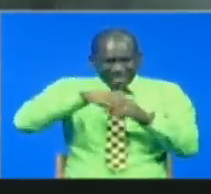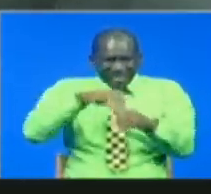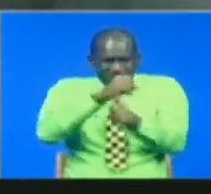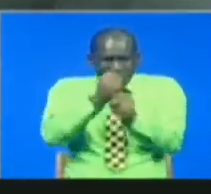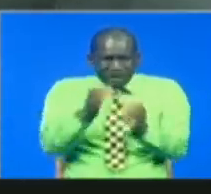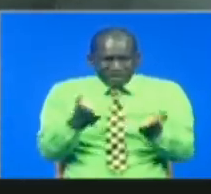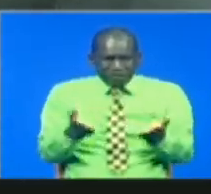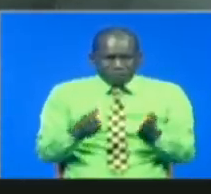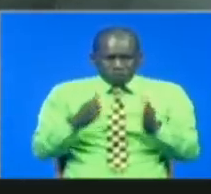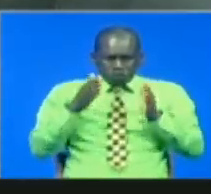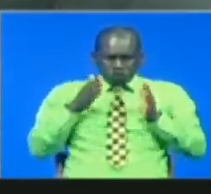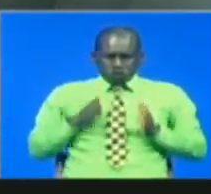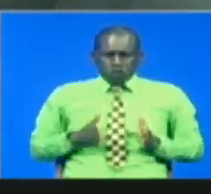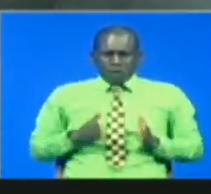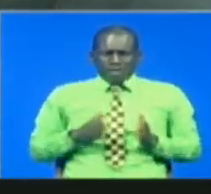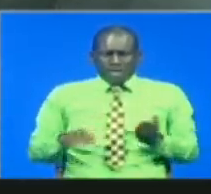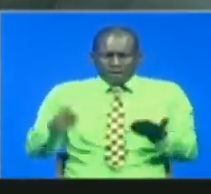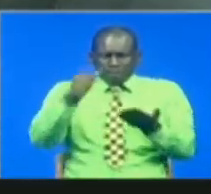human placement.